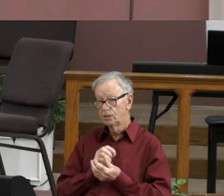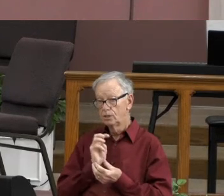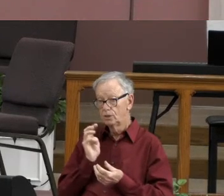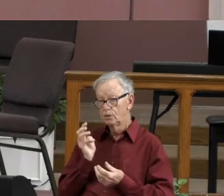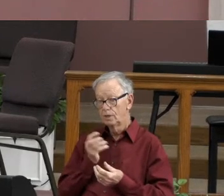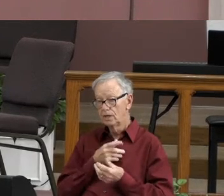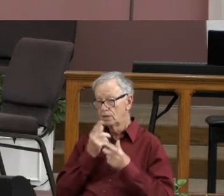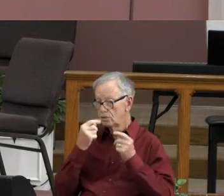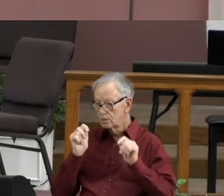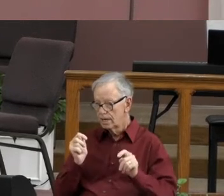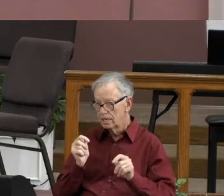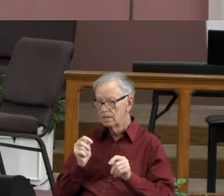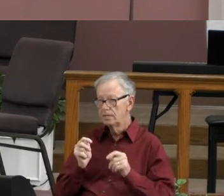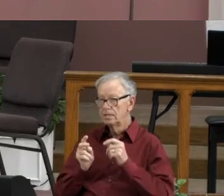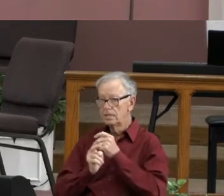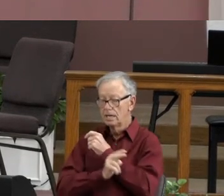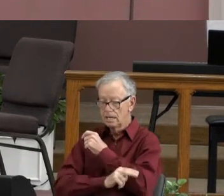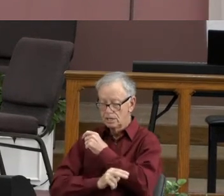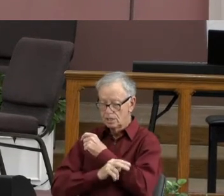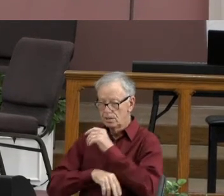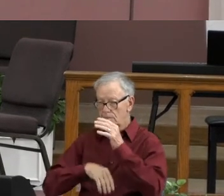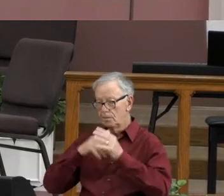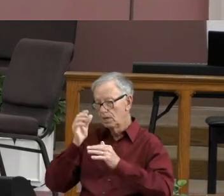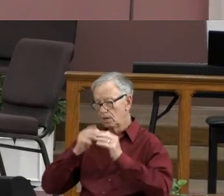We can try and be nation builders.